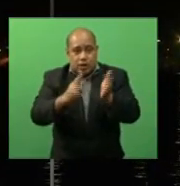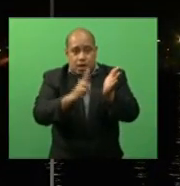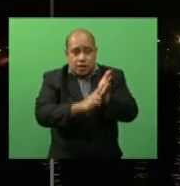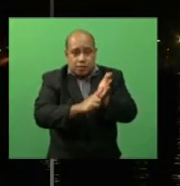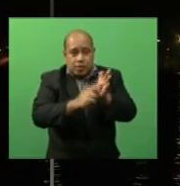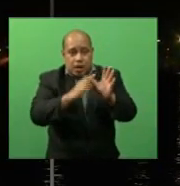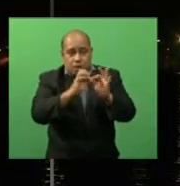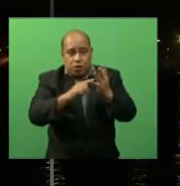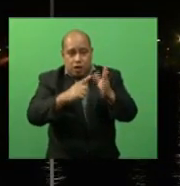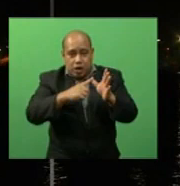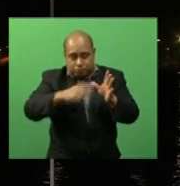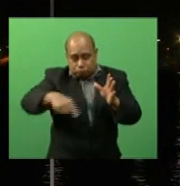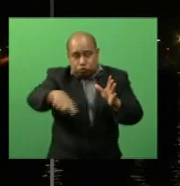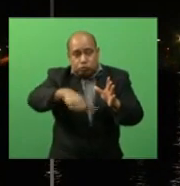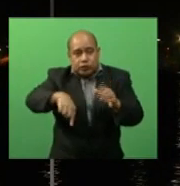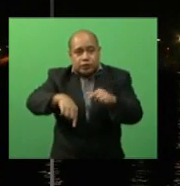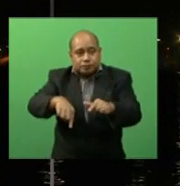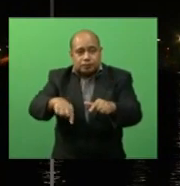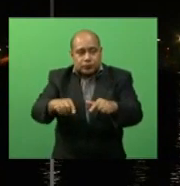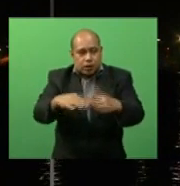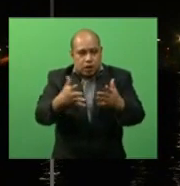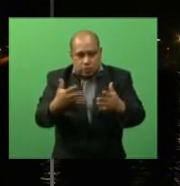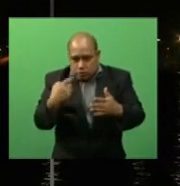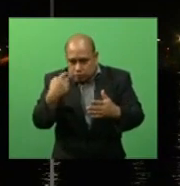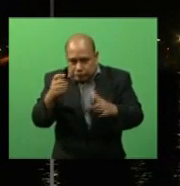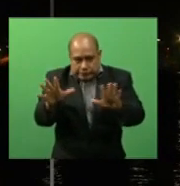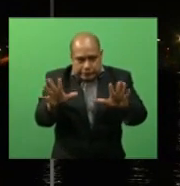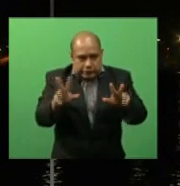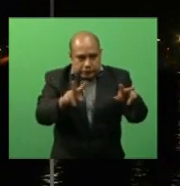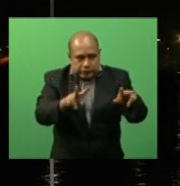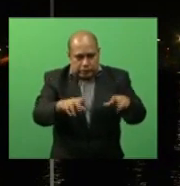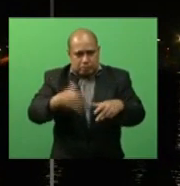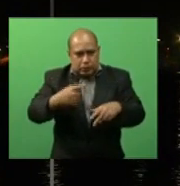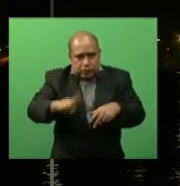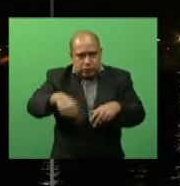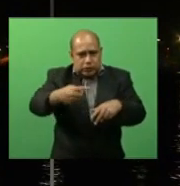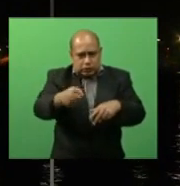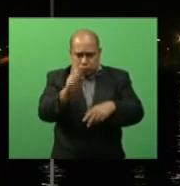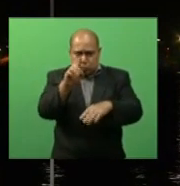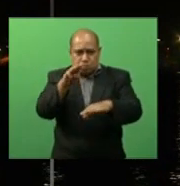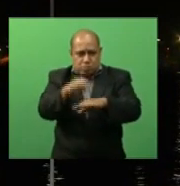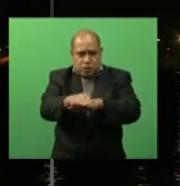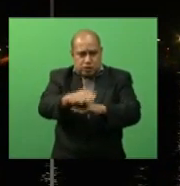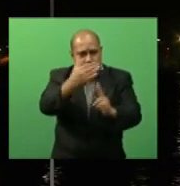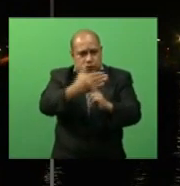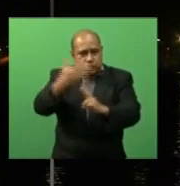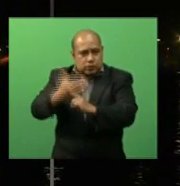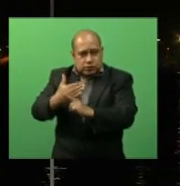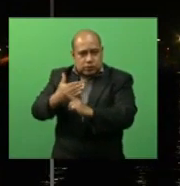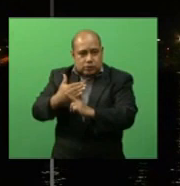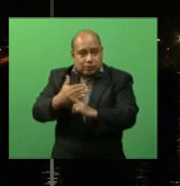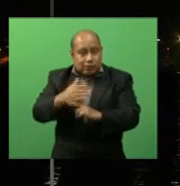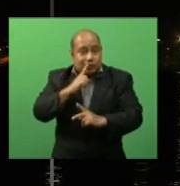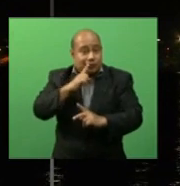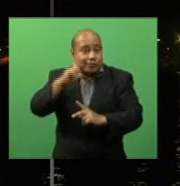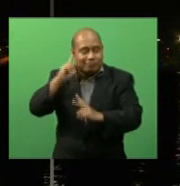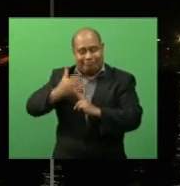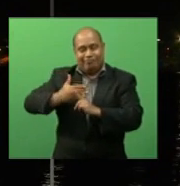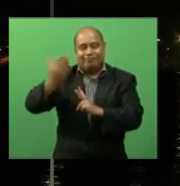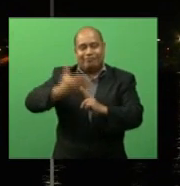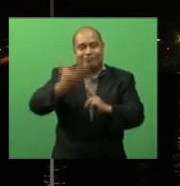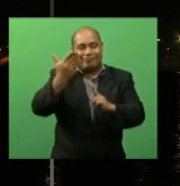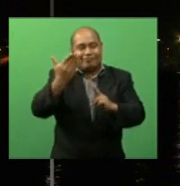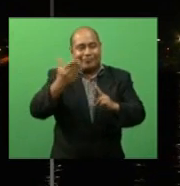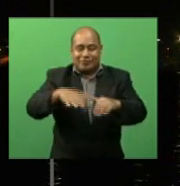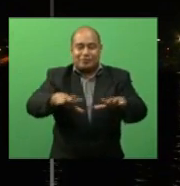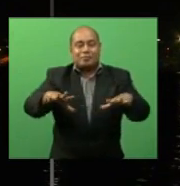are still taking precautions after coming out of a month-long COVID-19 lockdown yesterday. The settlement was isolated on